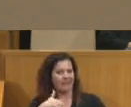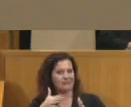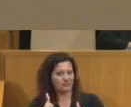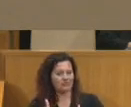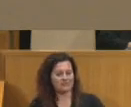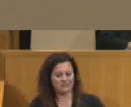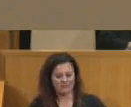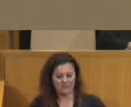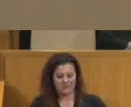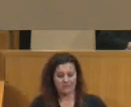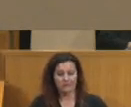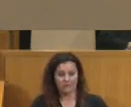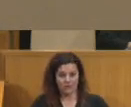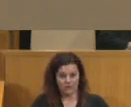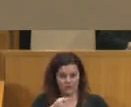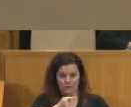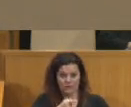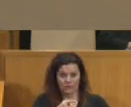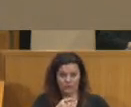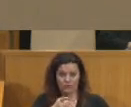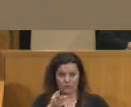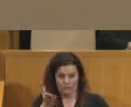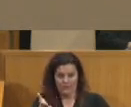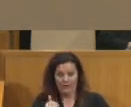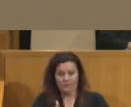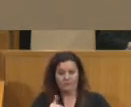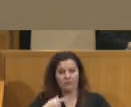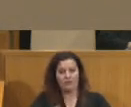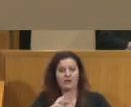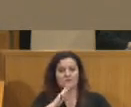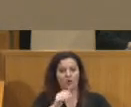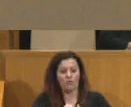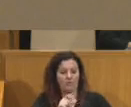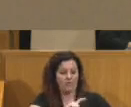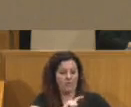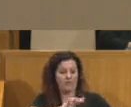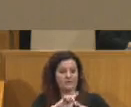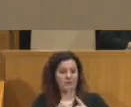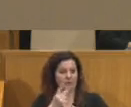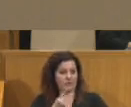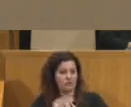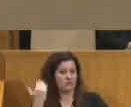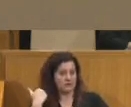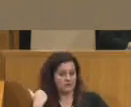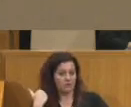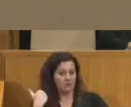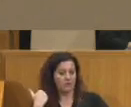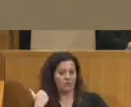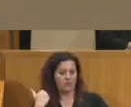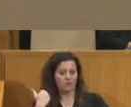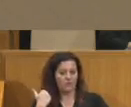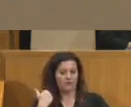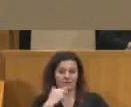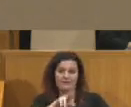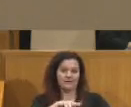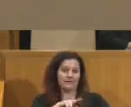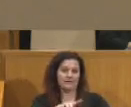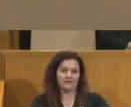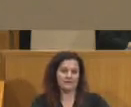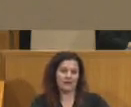county in Mecklenburg to do that. Why can't we work with the county and say, we understand that greenways are